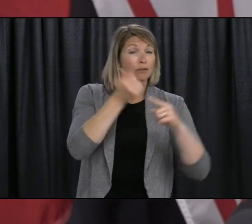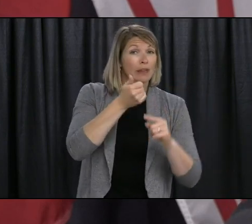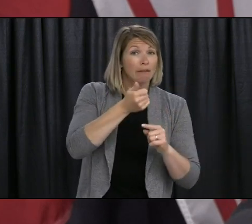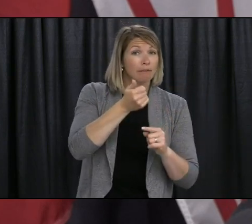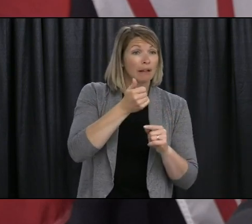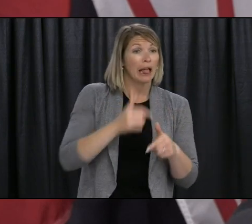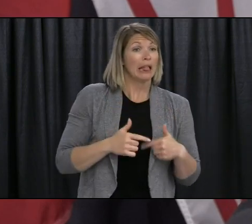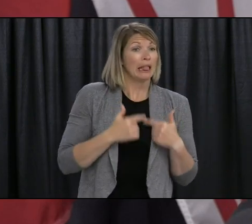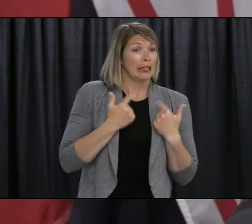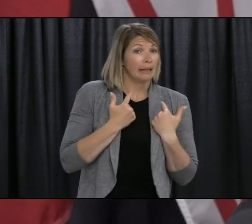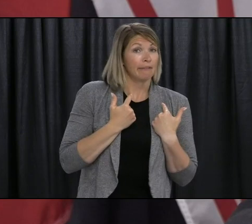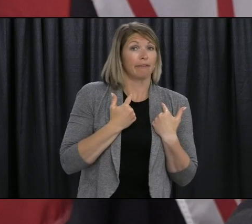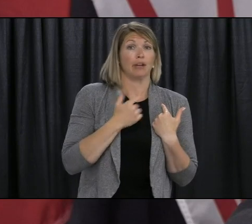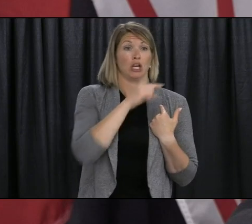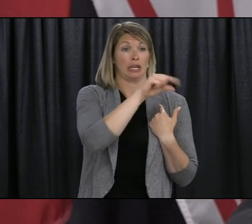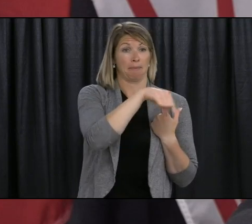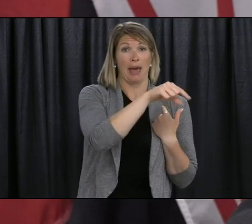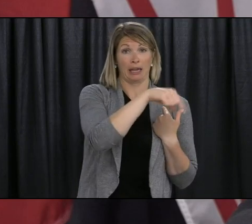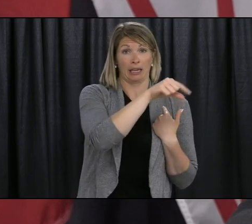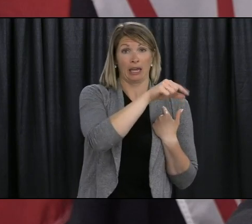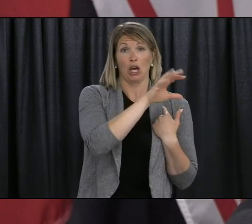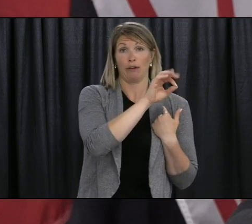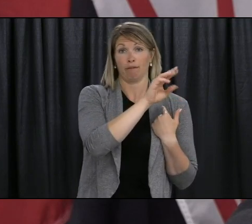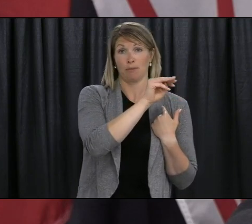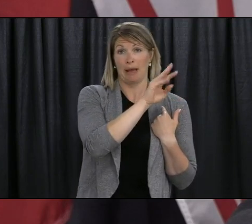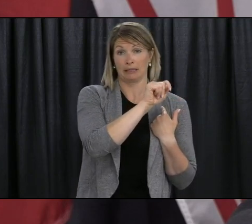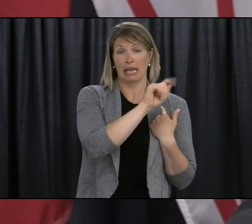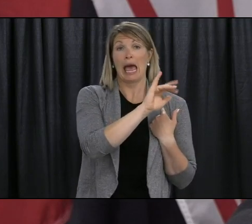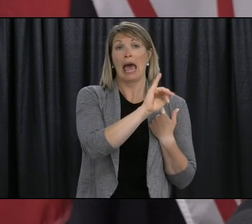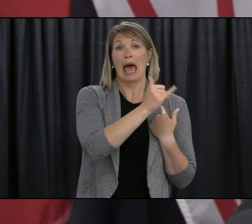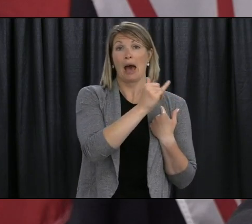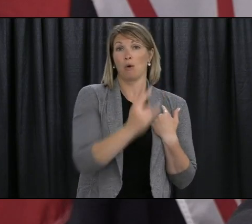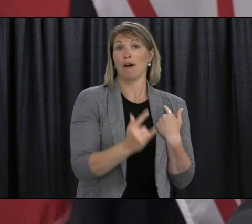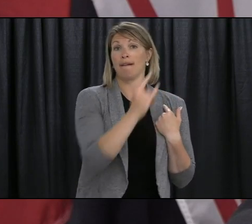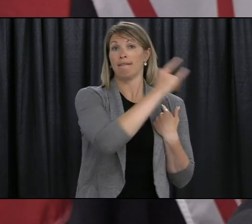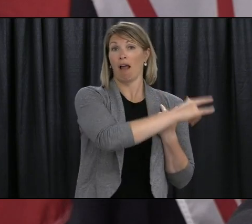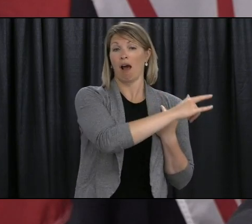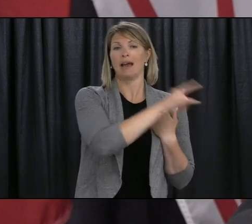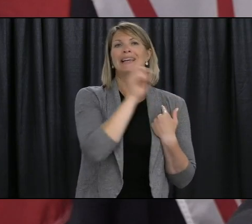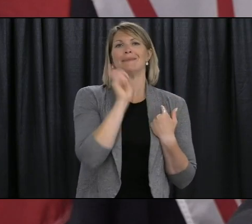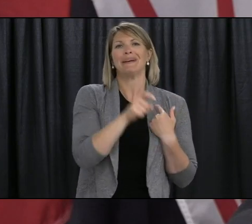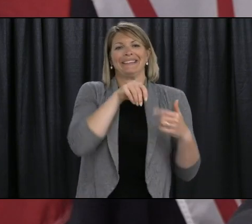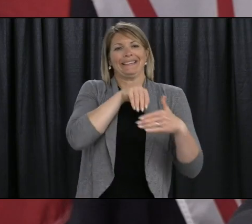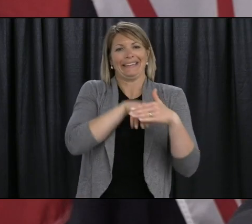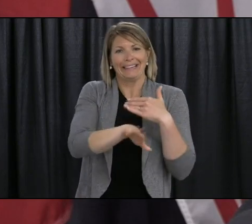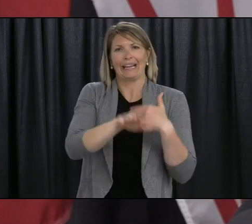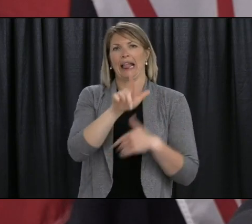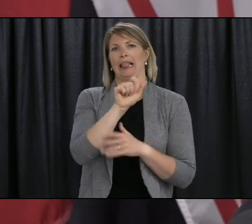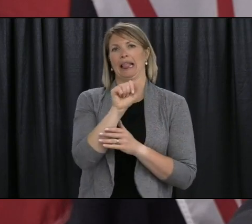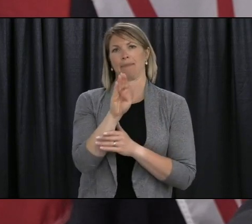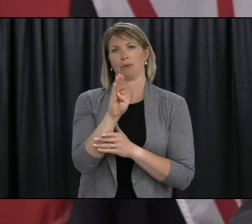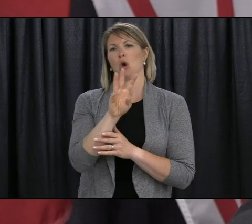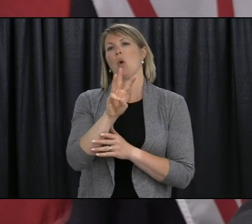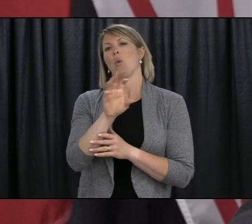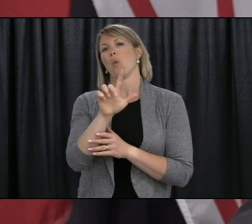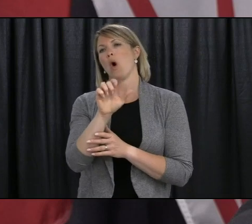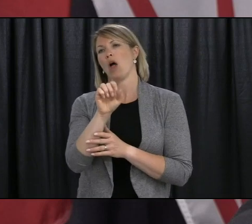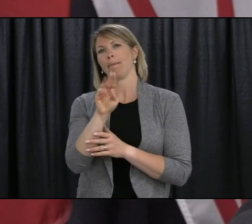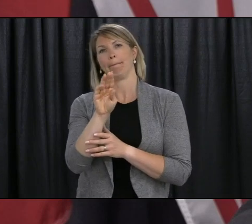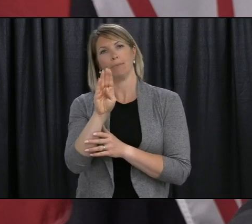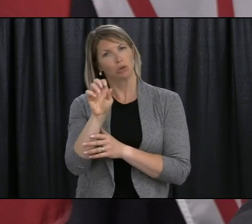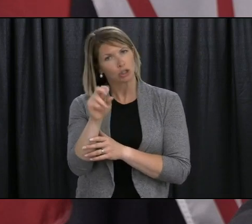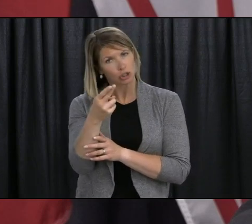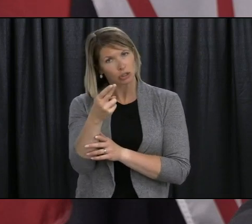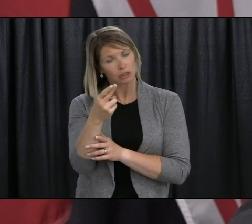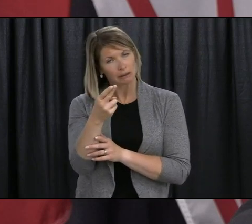go into Labrador West through Walbush. So that relationship, those close commercial ties and family ties, have been in place for quite